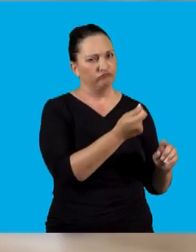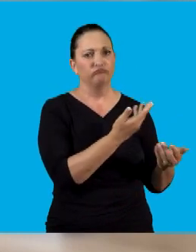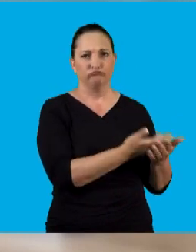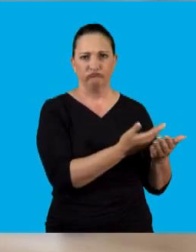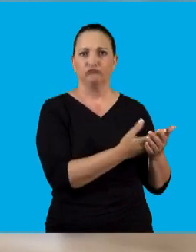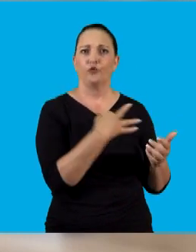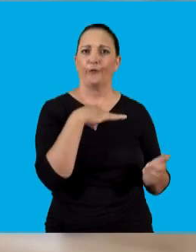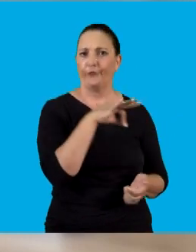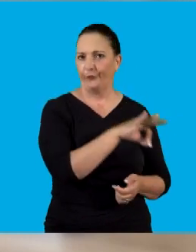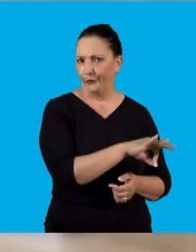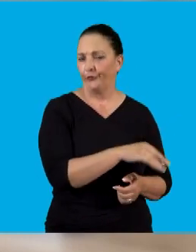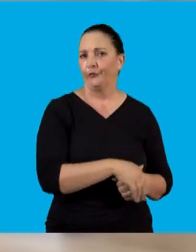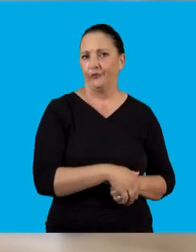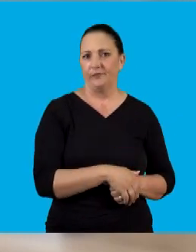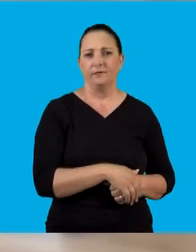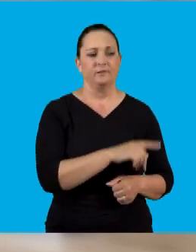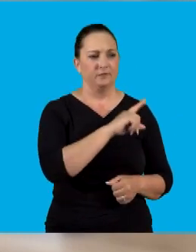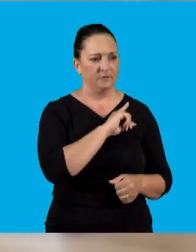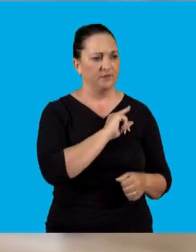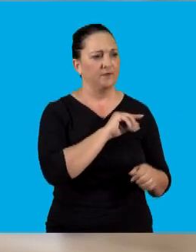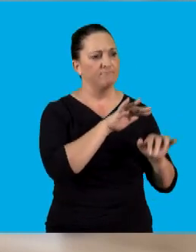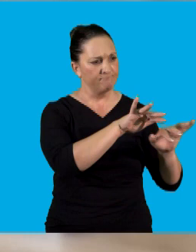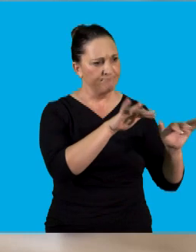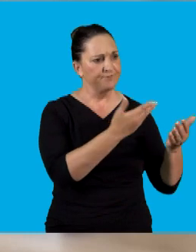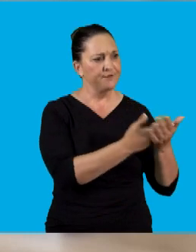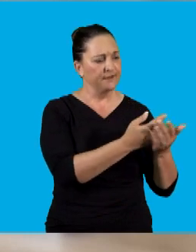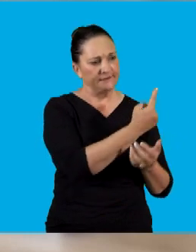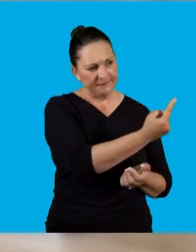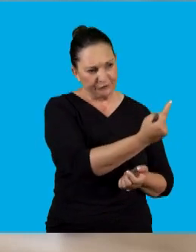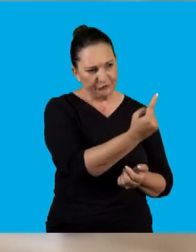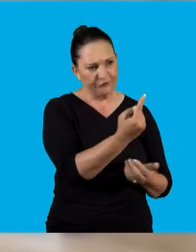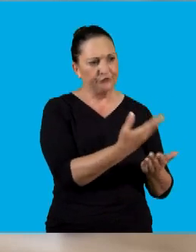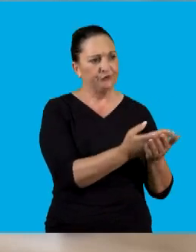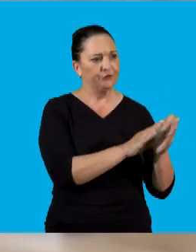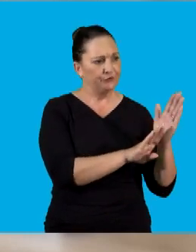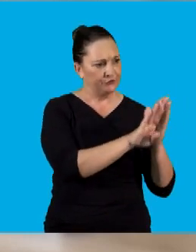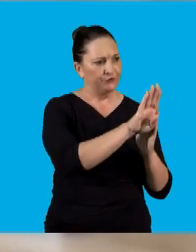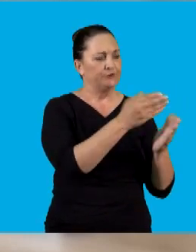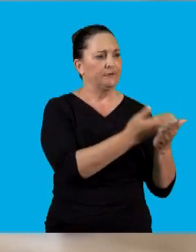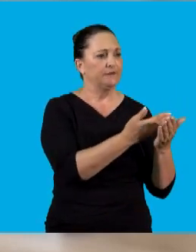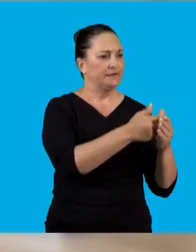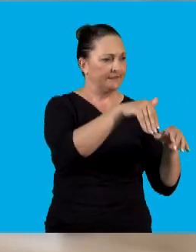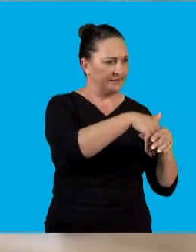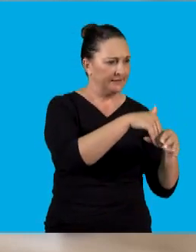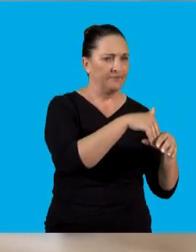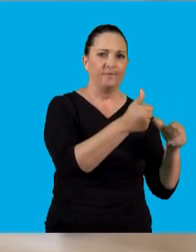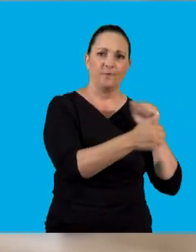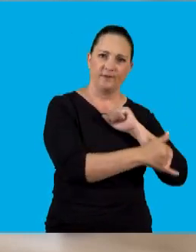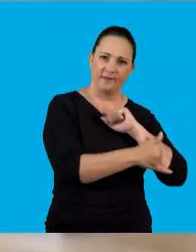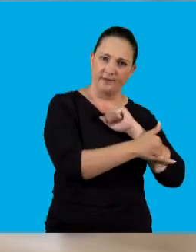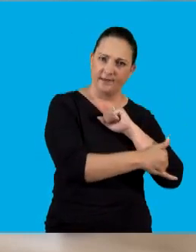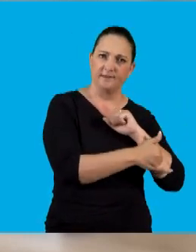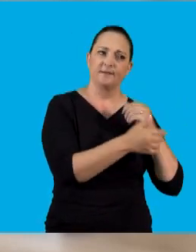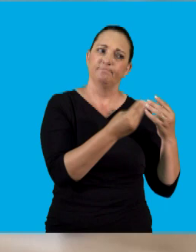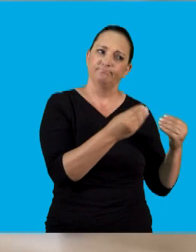prices are kept reasonable. So each and every person's standard of living is being improved because each and every person is able to participate in the economy of the